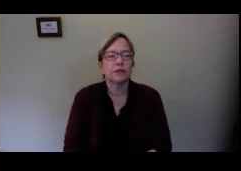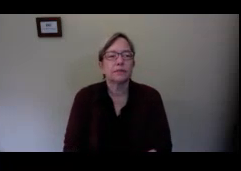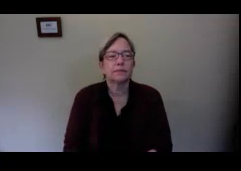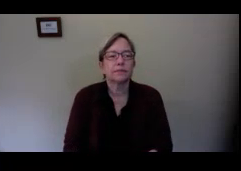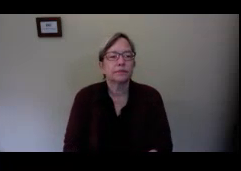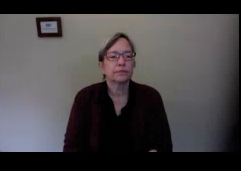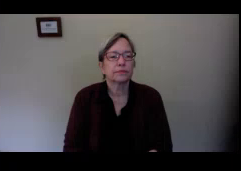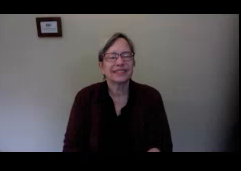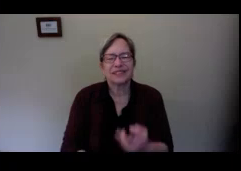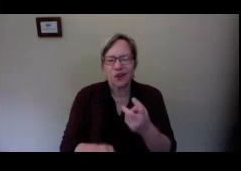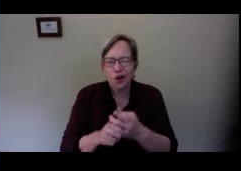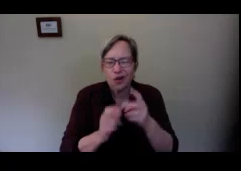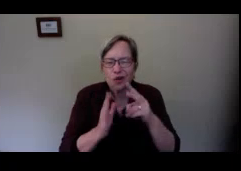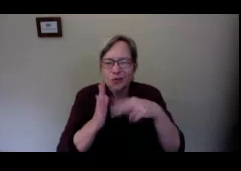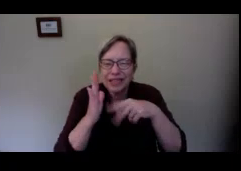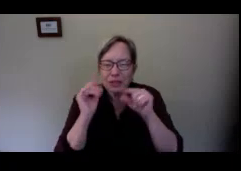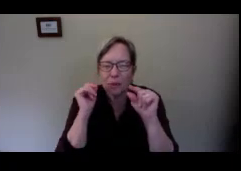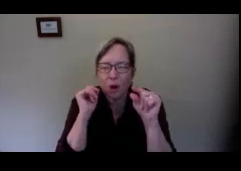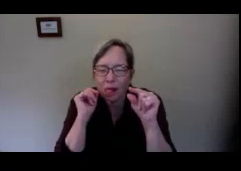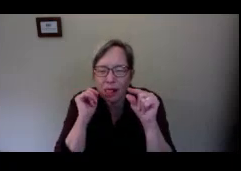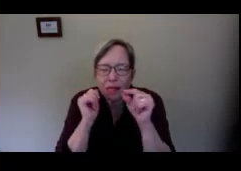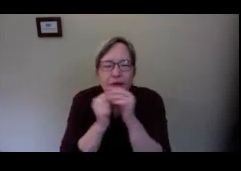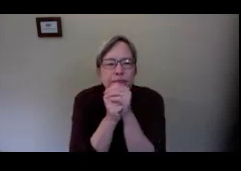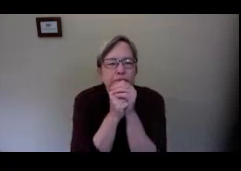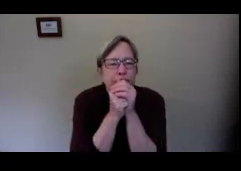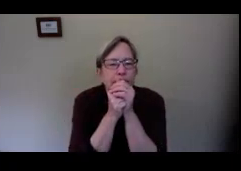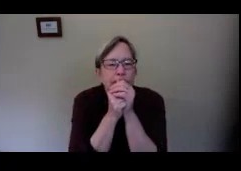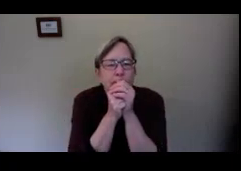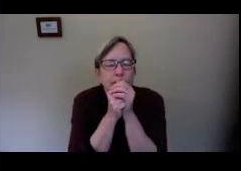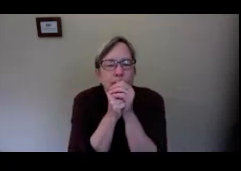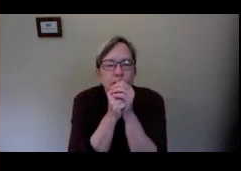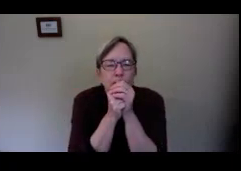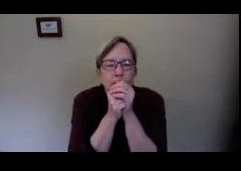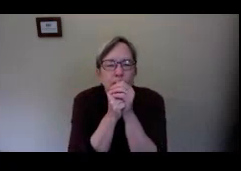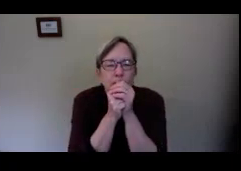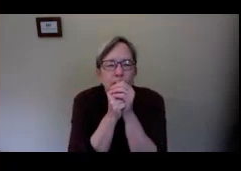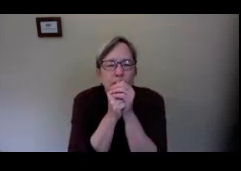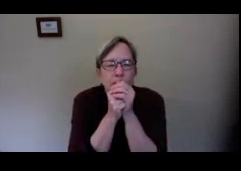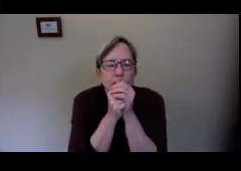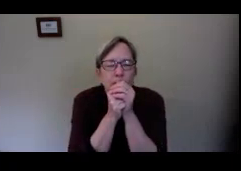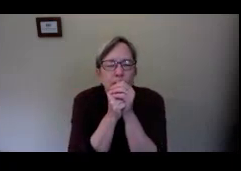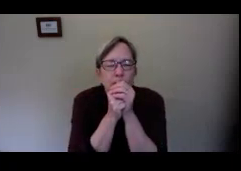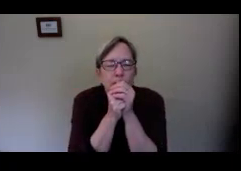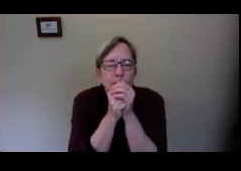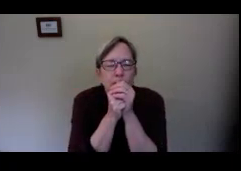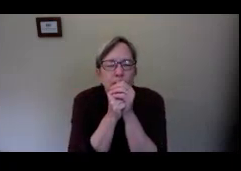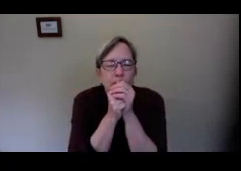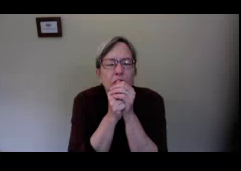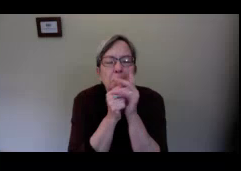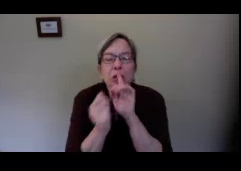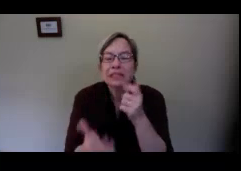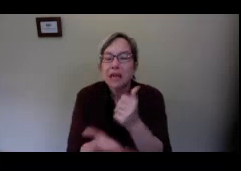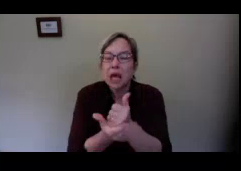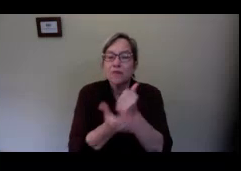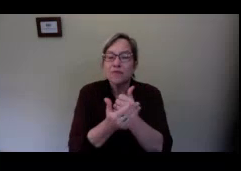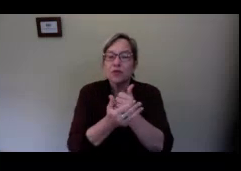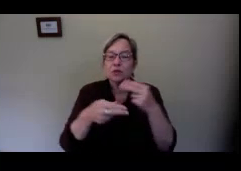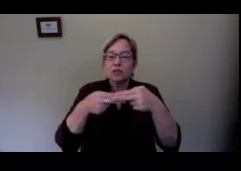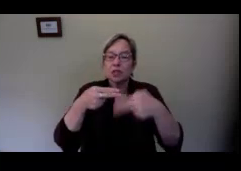may be hard to see on the presentation. The print is small, but this is very helpful.